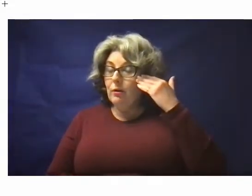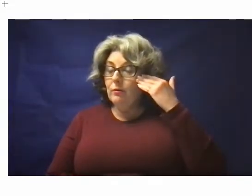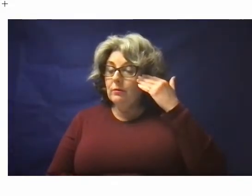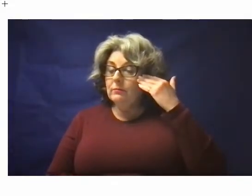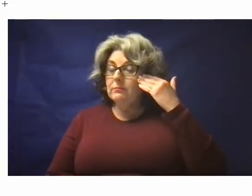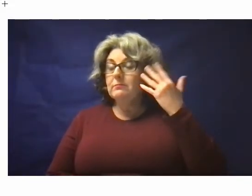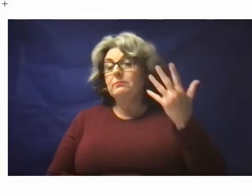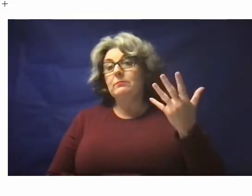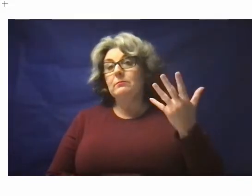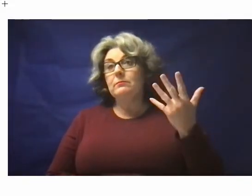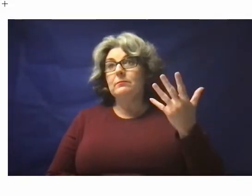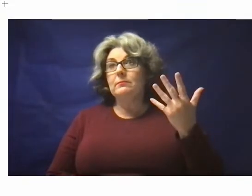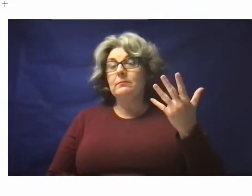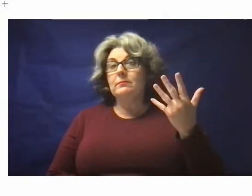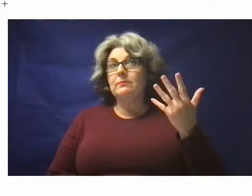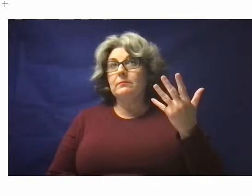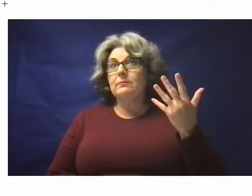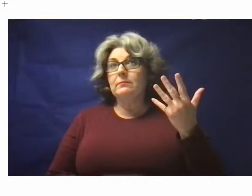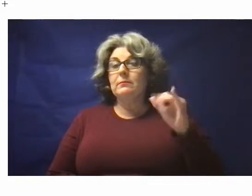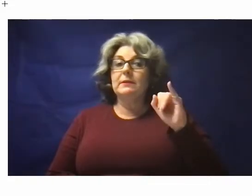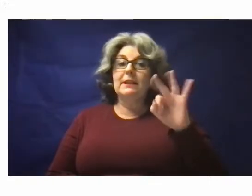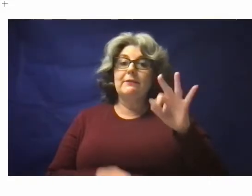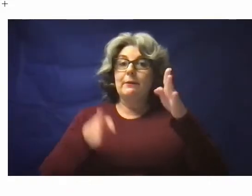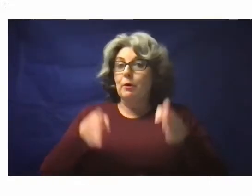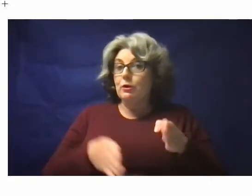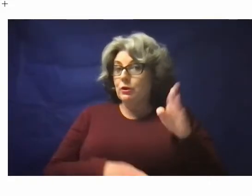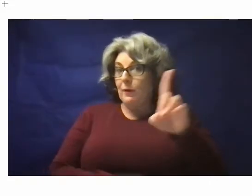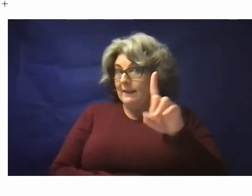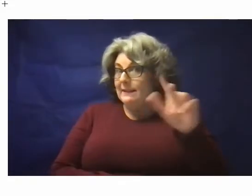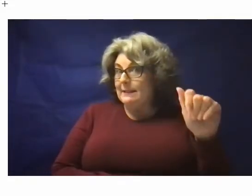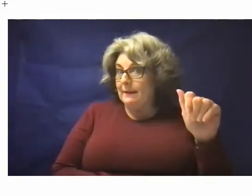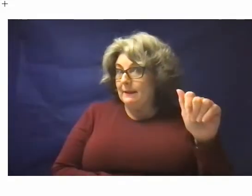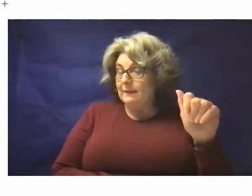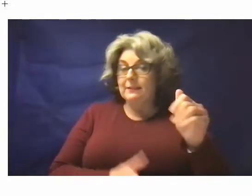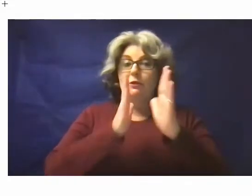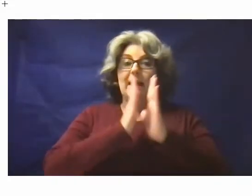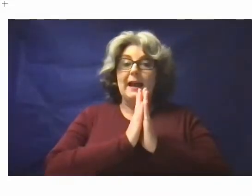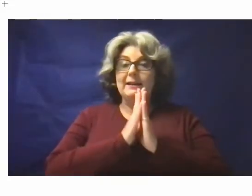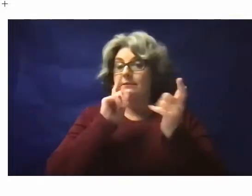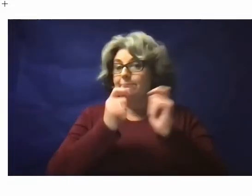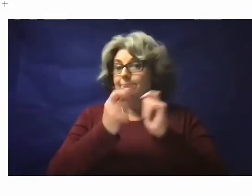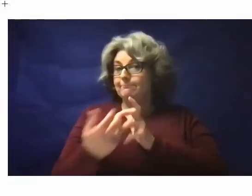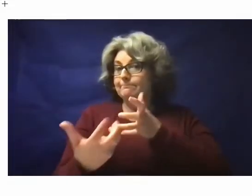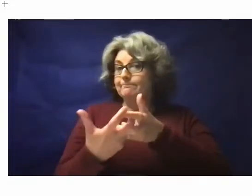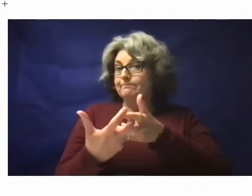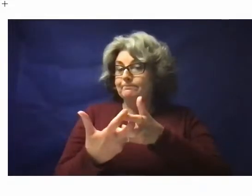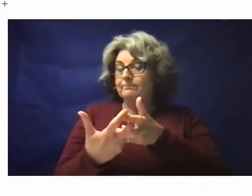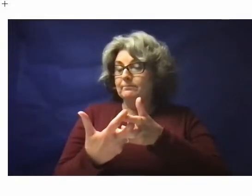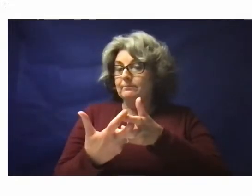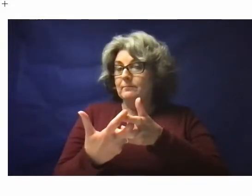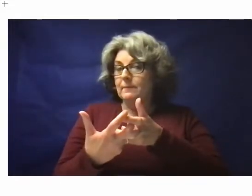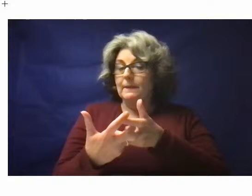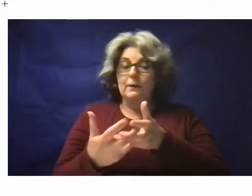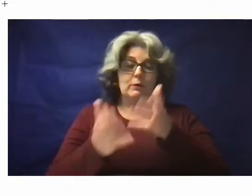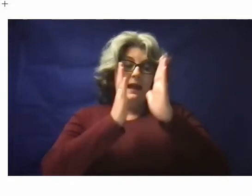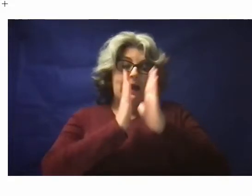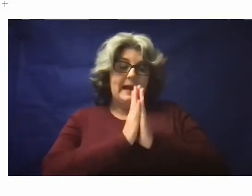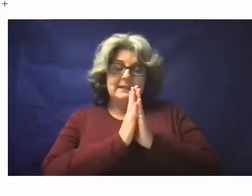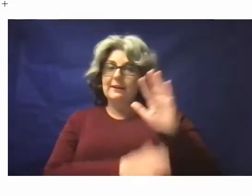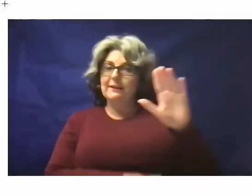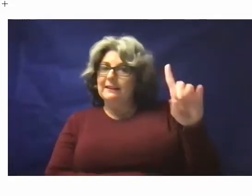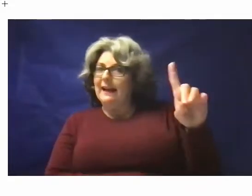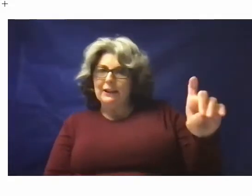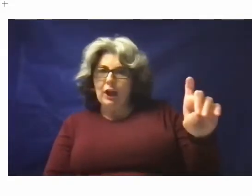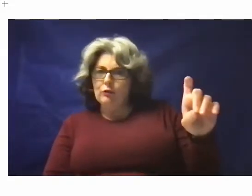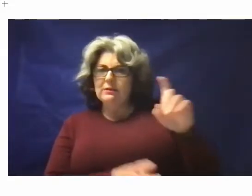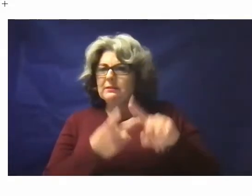if you're a person with disabilities and you're asking for accommodations, like Ksenia said, we're not asking for your diagnosis. We don't need to know exactly